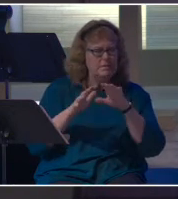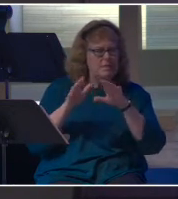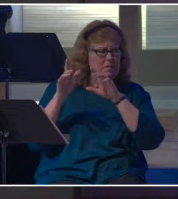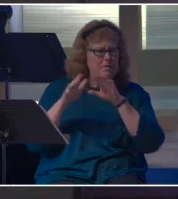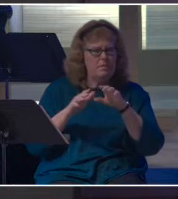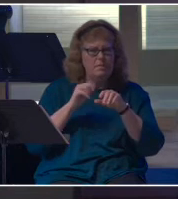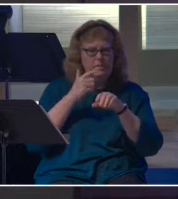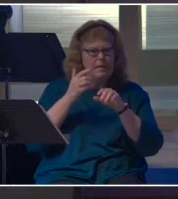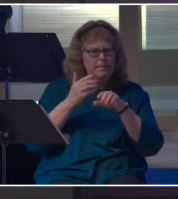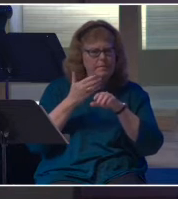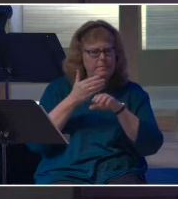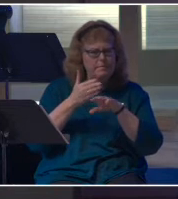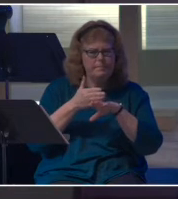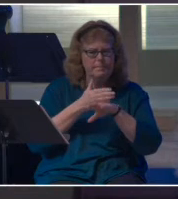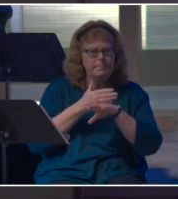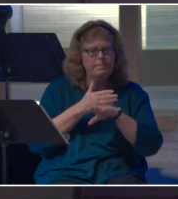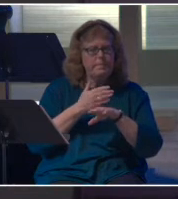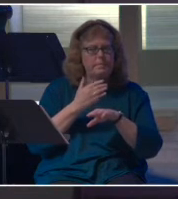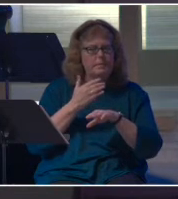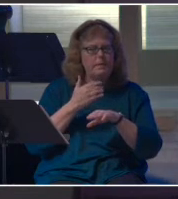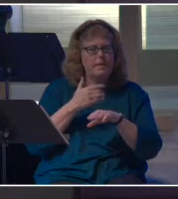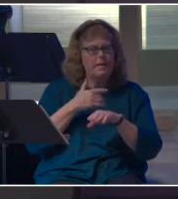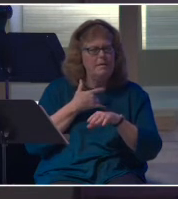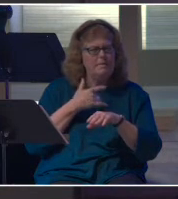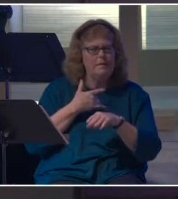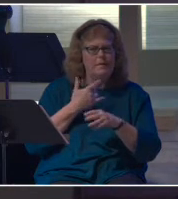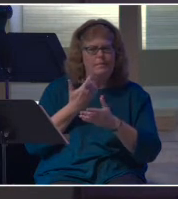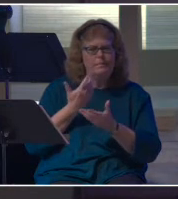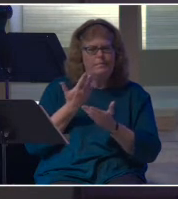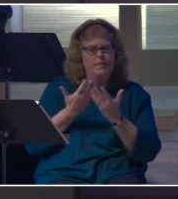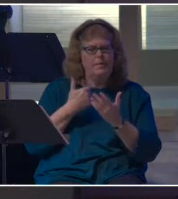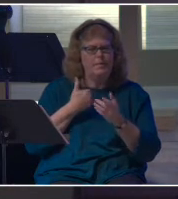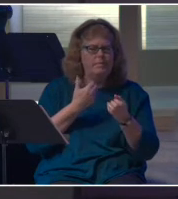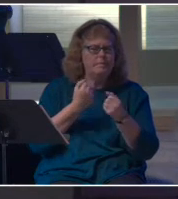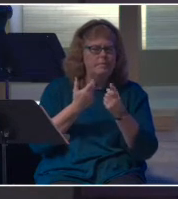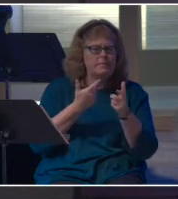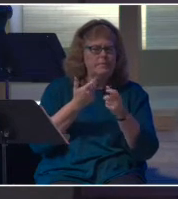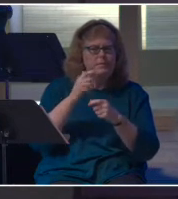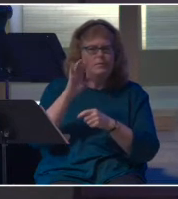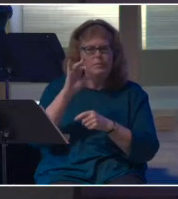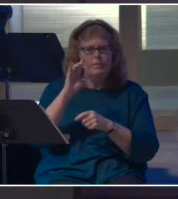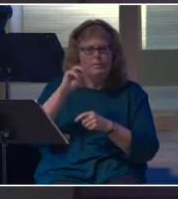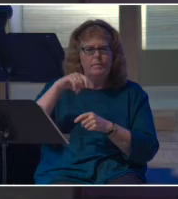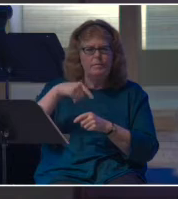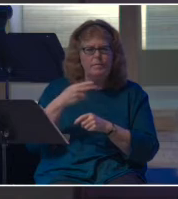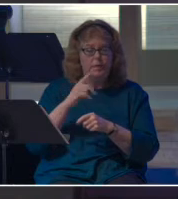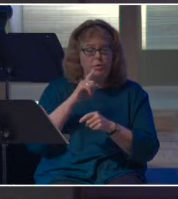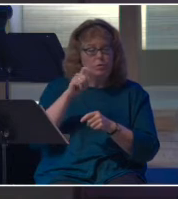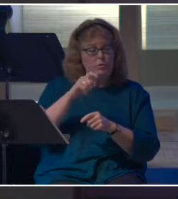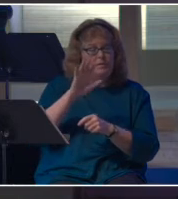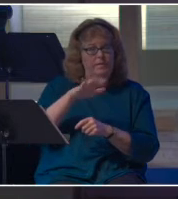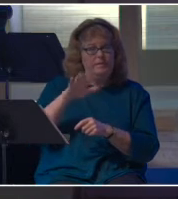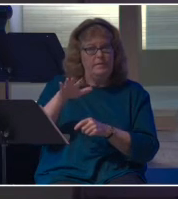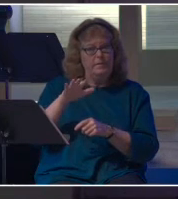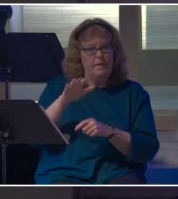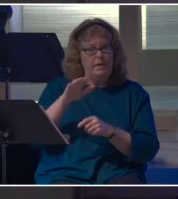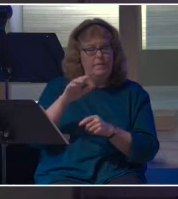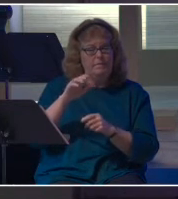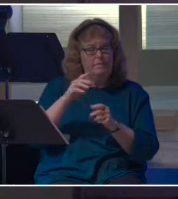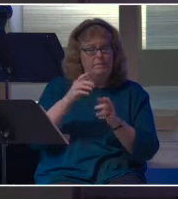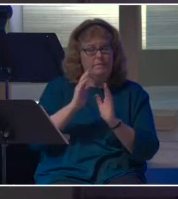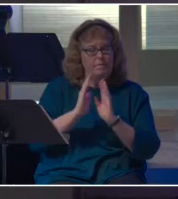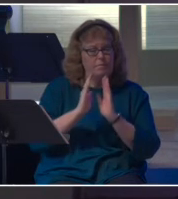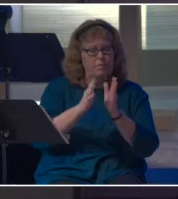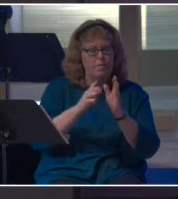any better. And at one point, I'm going about 25 miles per hour on a 55 mile per hour road. It has